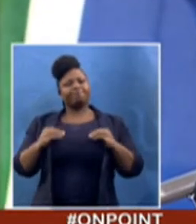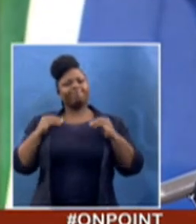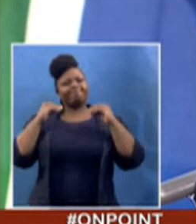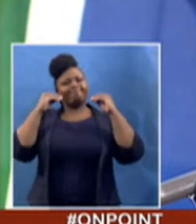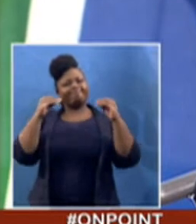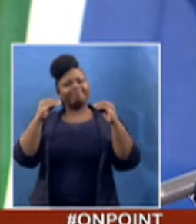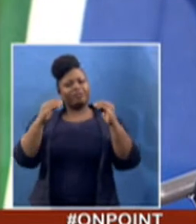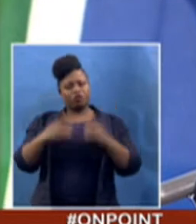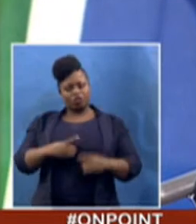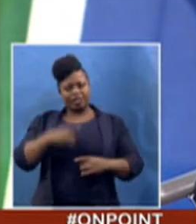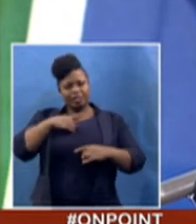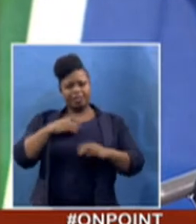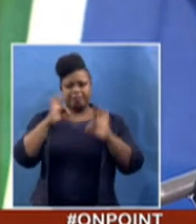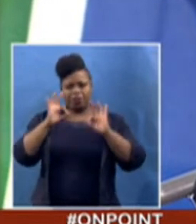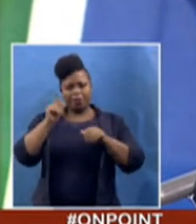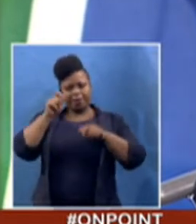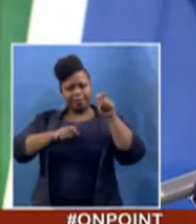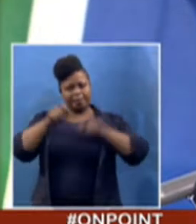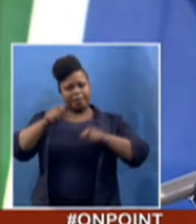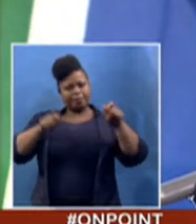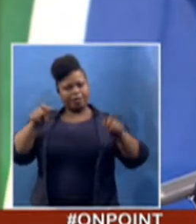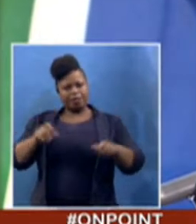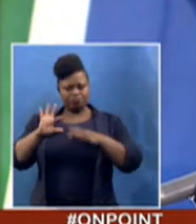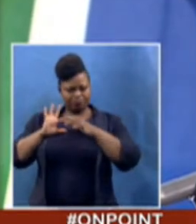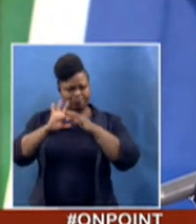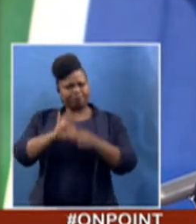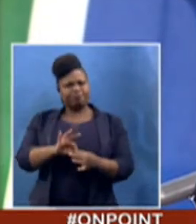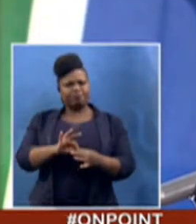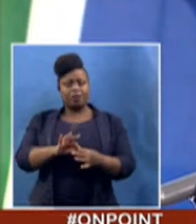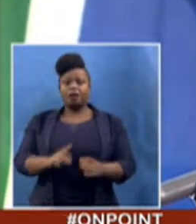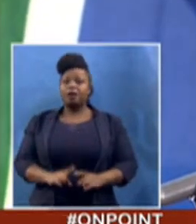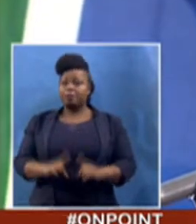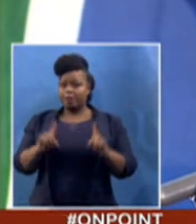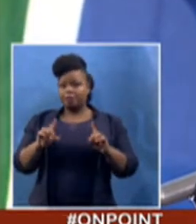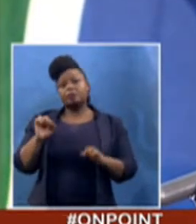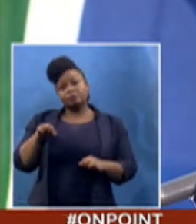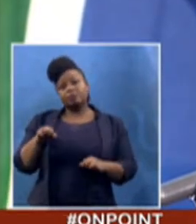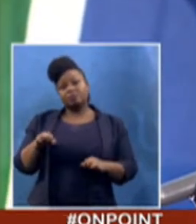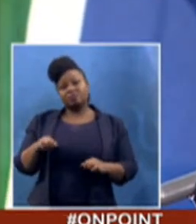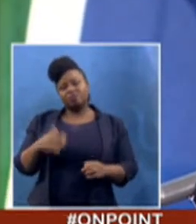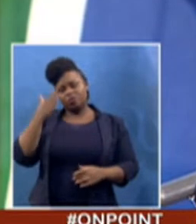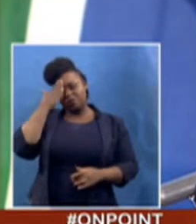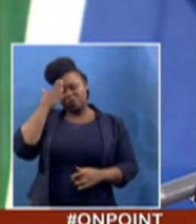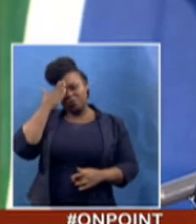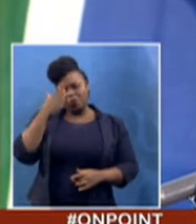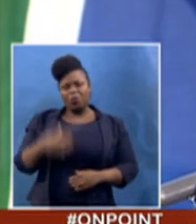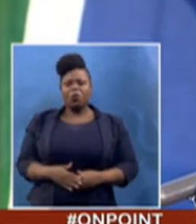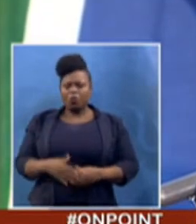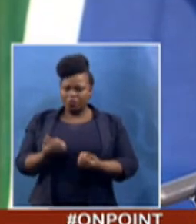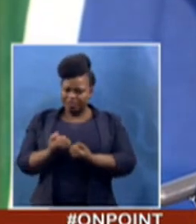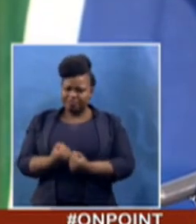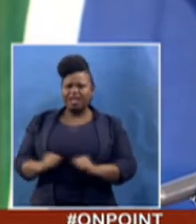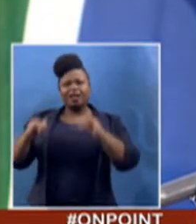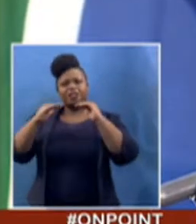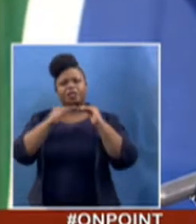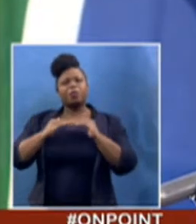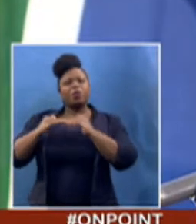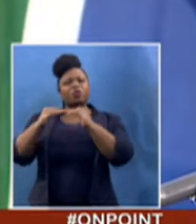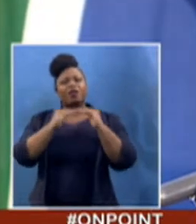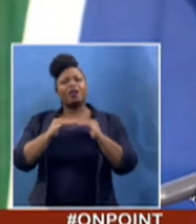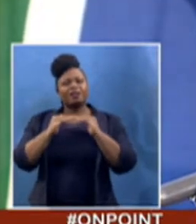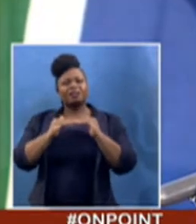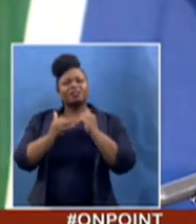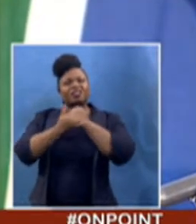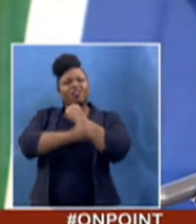human dignity. And yet, even as we have lived in a democratic country for the